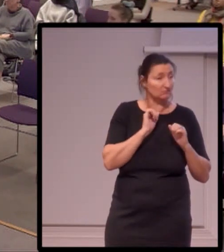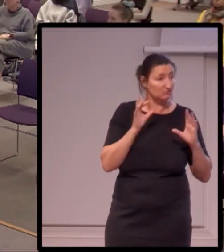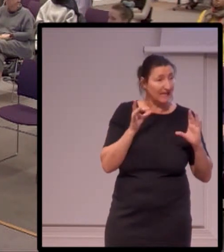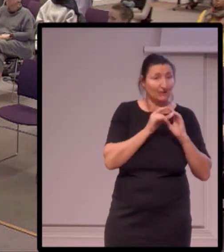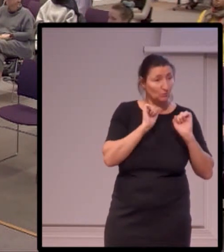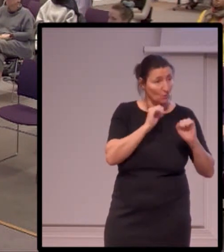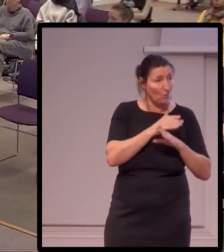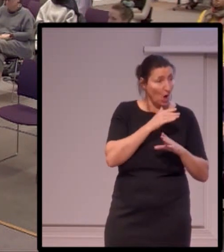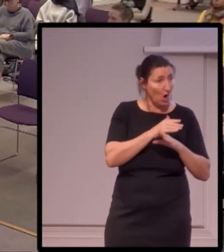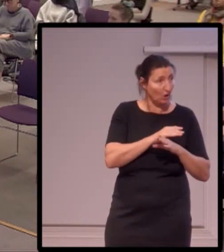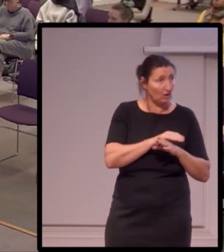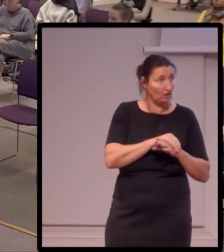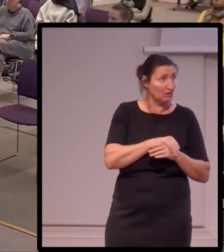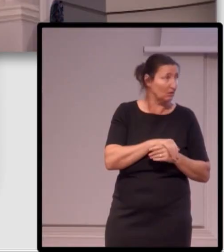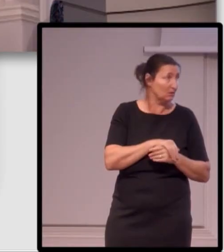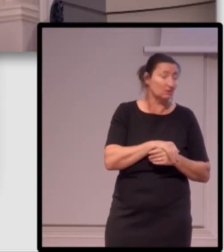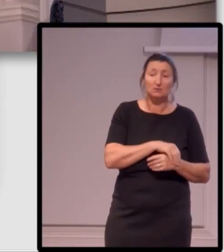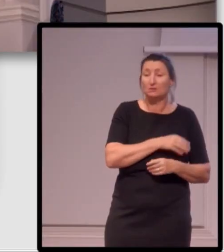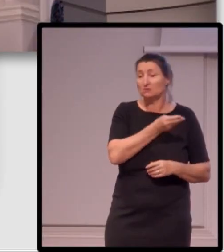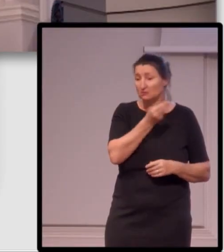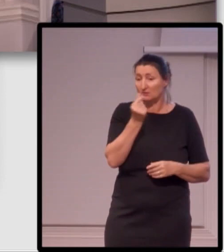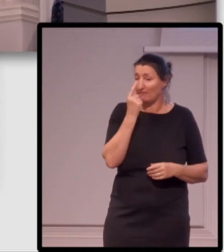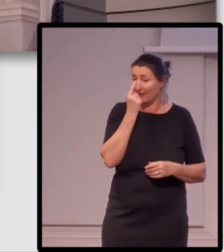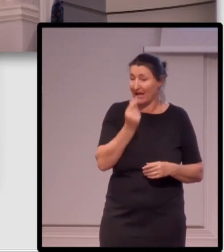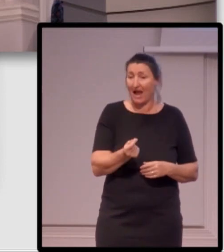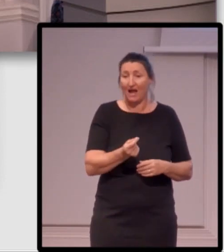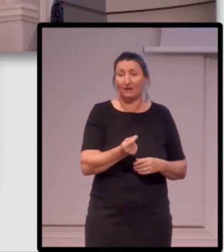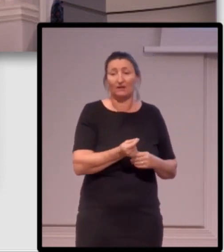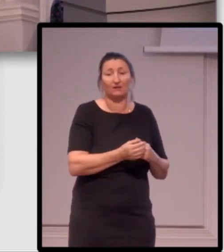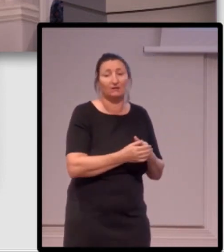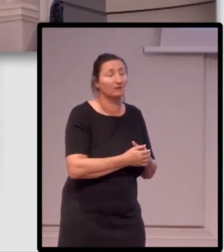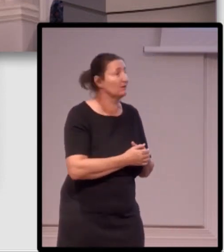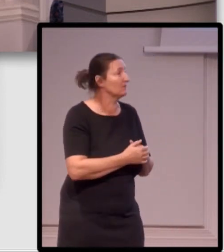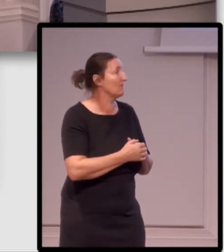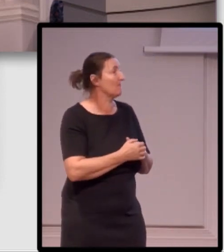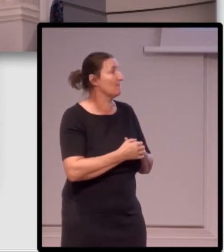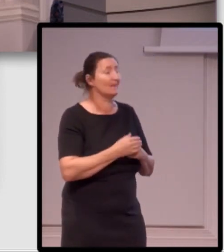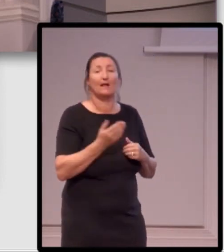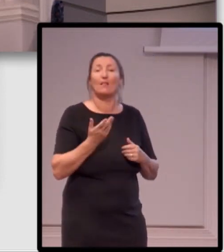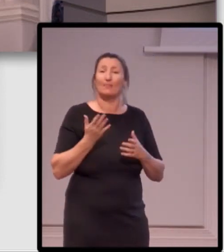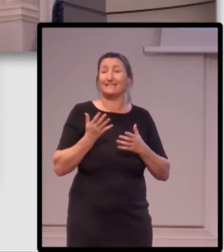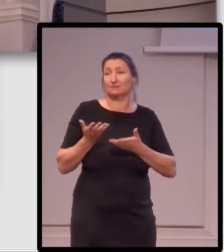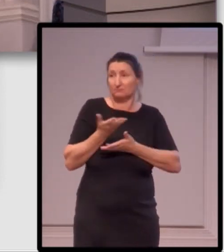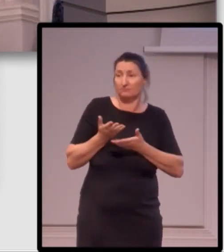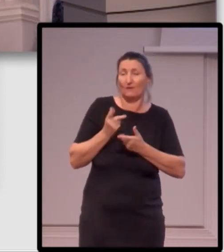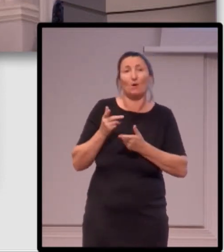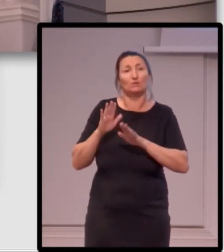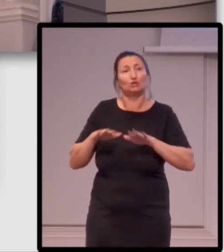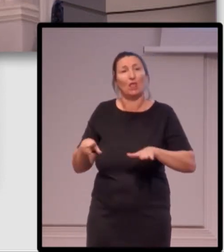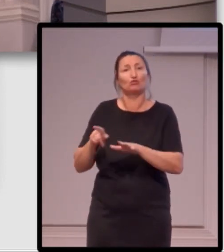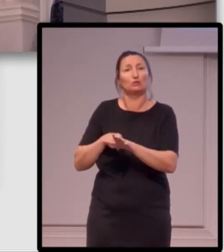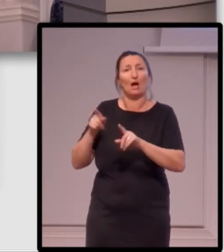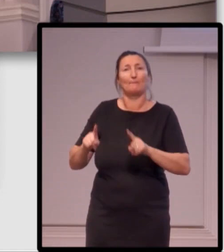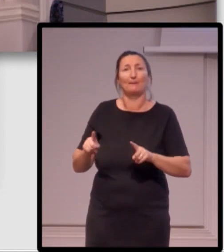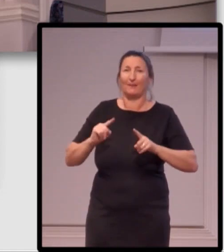in a relevant way? Some of you can, fantastic. So this question came directly from children and young people. The UNCRC is